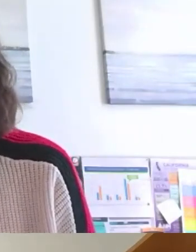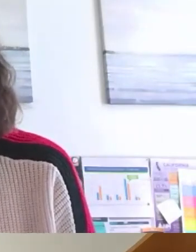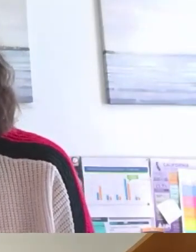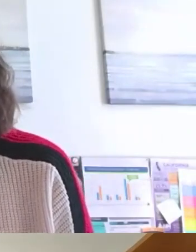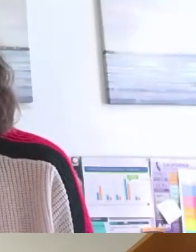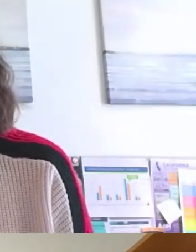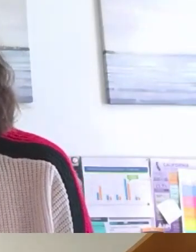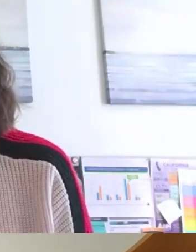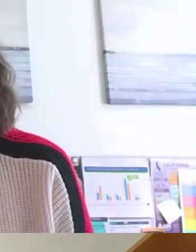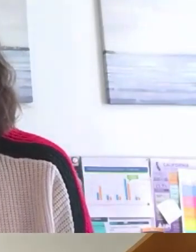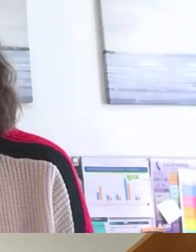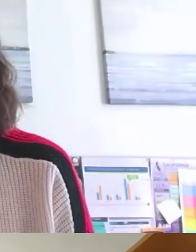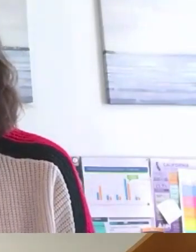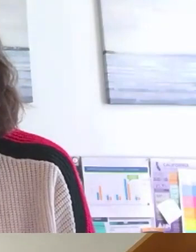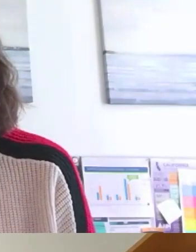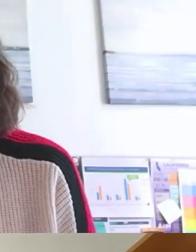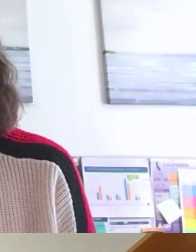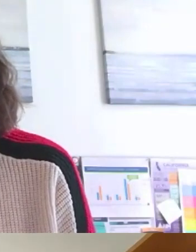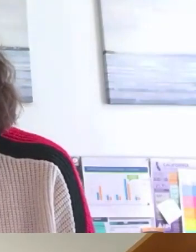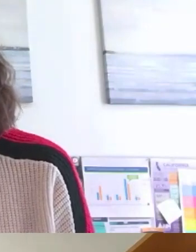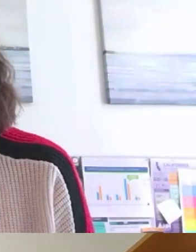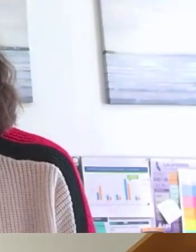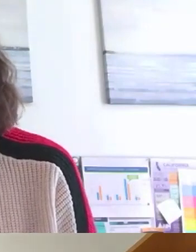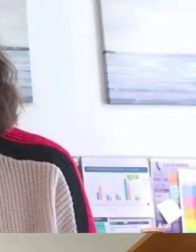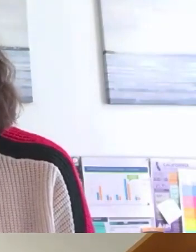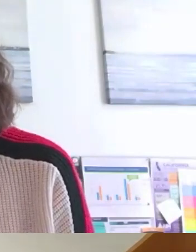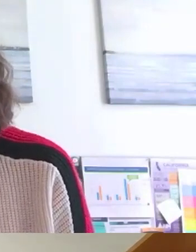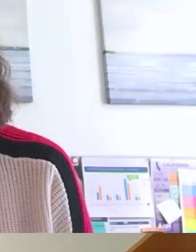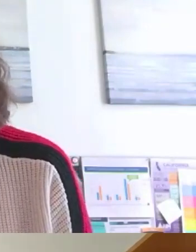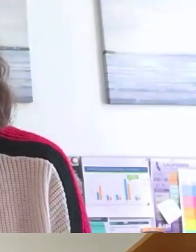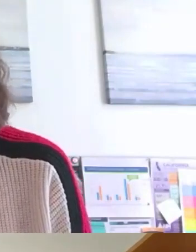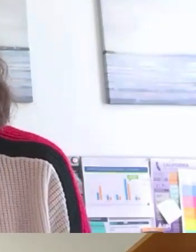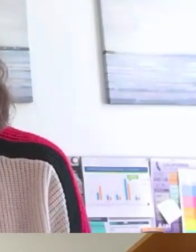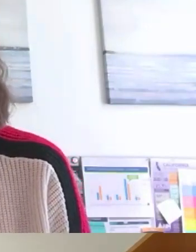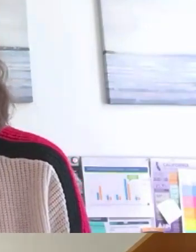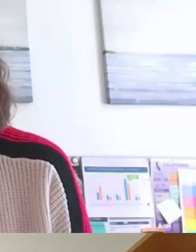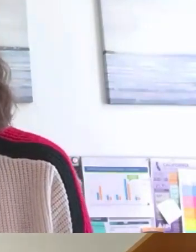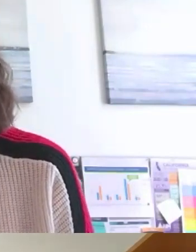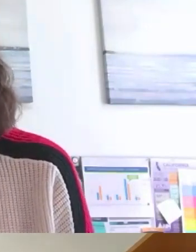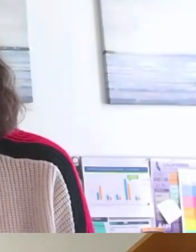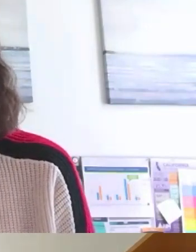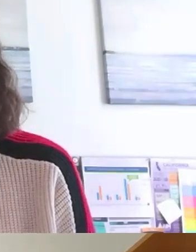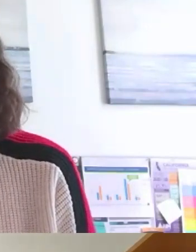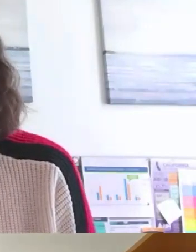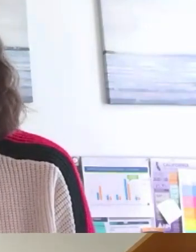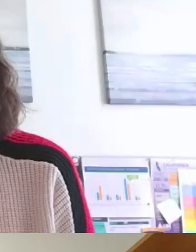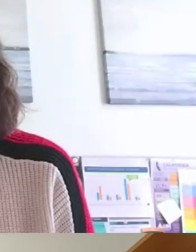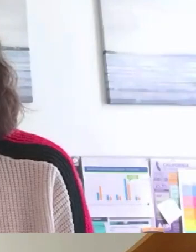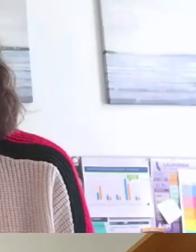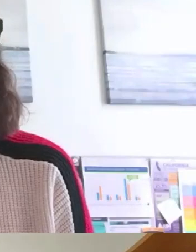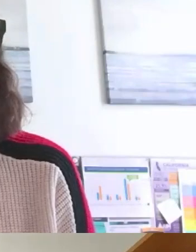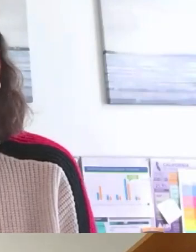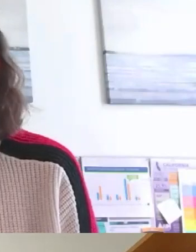about like, think about these things and what role we can play in moving that agenda forward. Todd, you had a comment, I